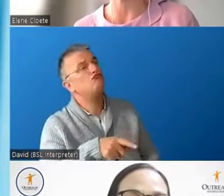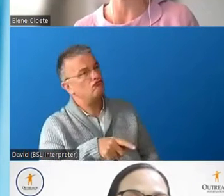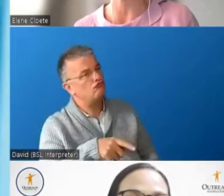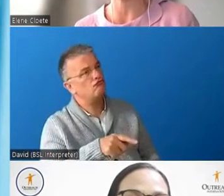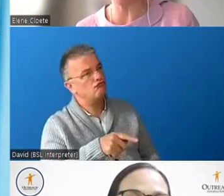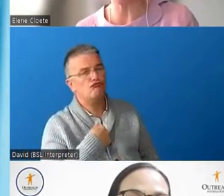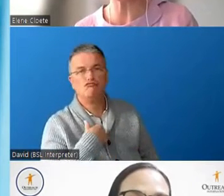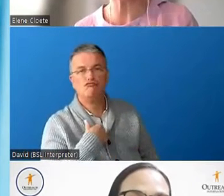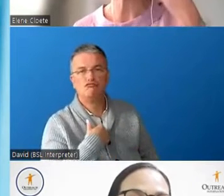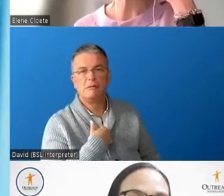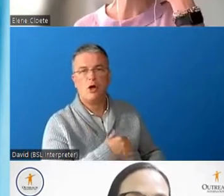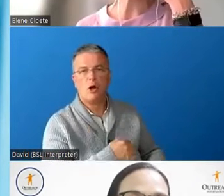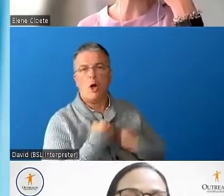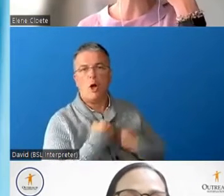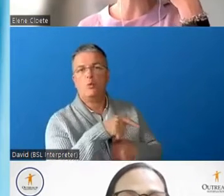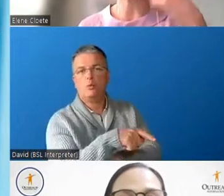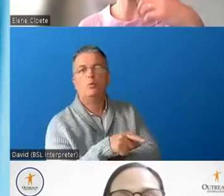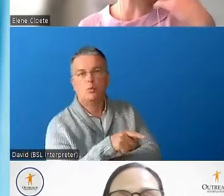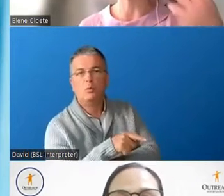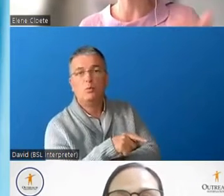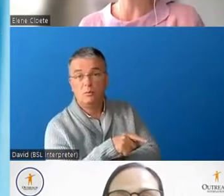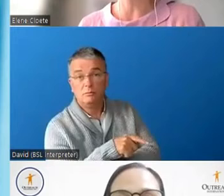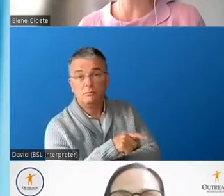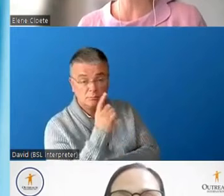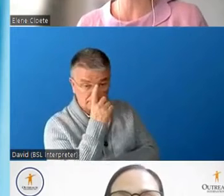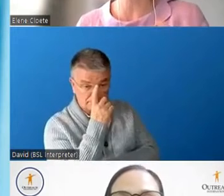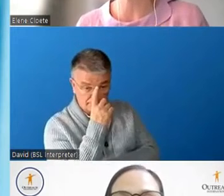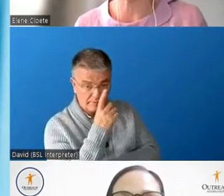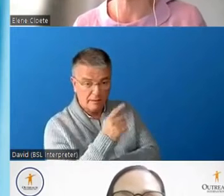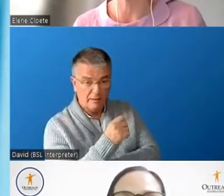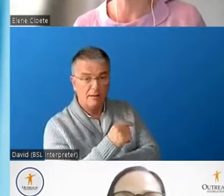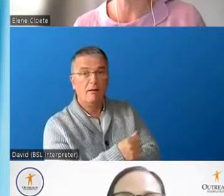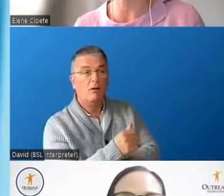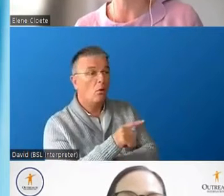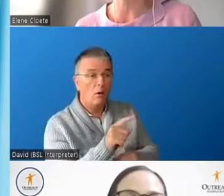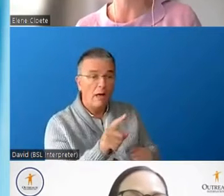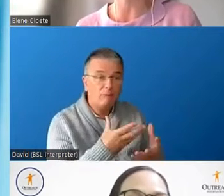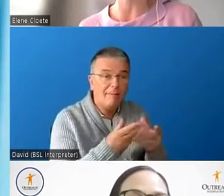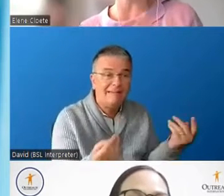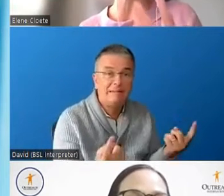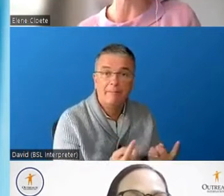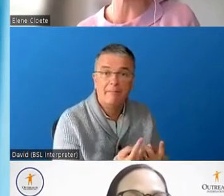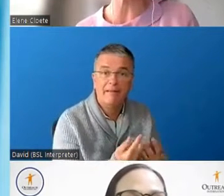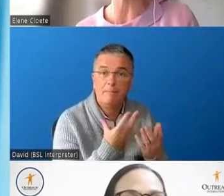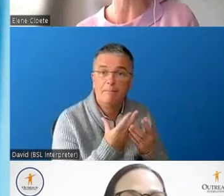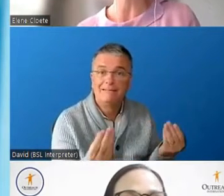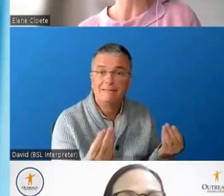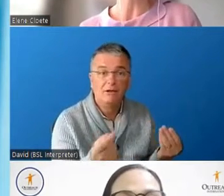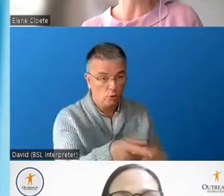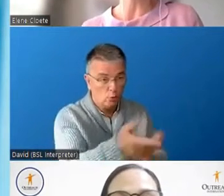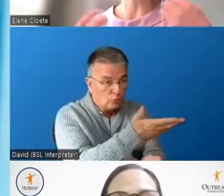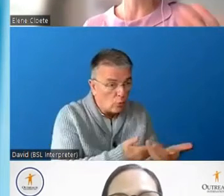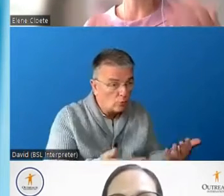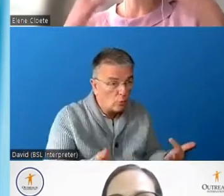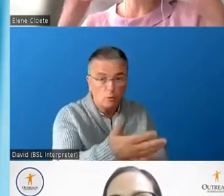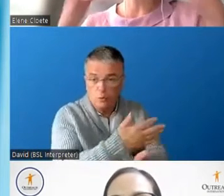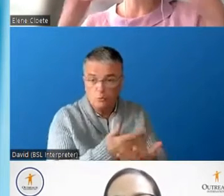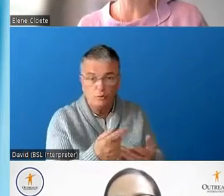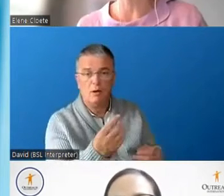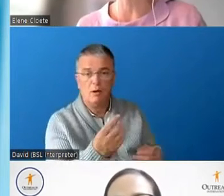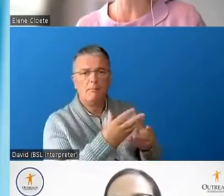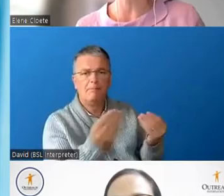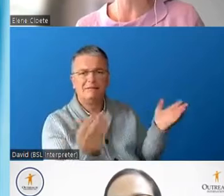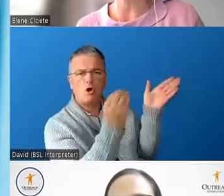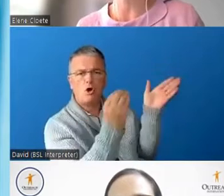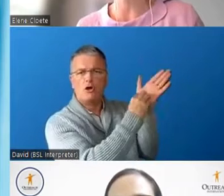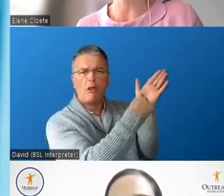respective discussion groups? And then, of course, are we missing anything? Is there anything that you discussed that is not present